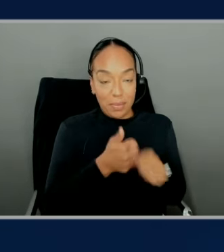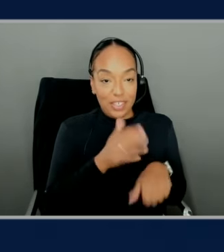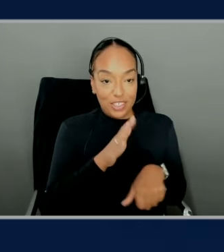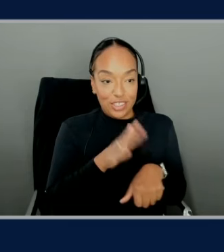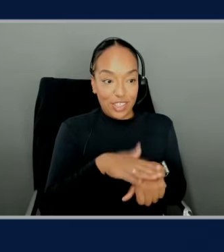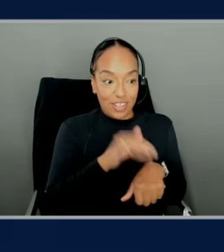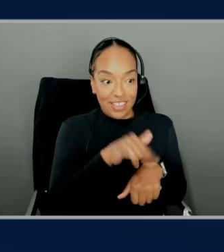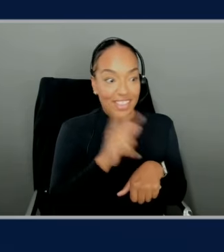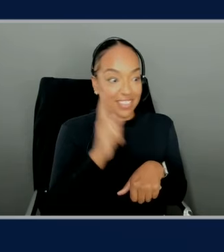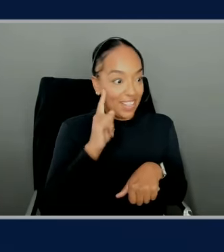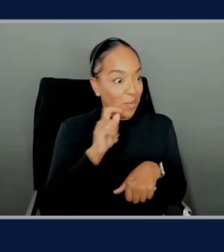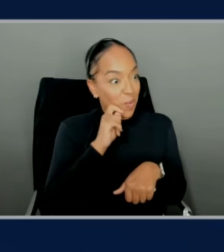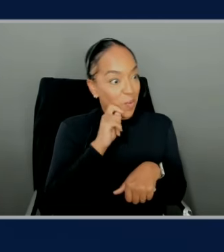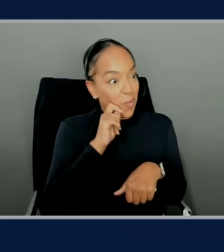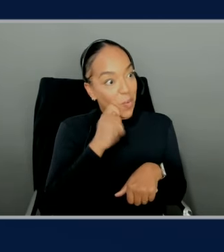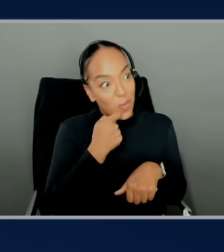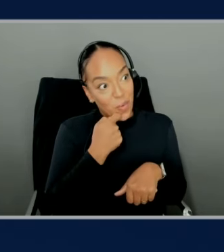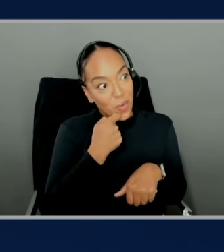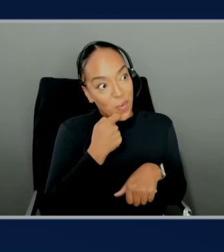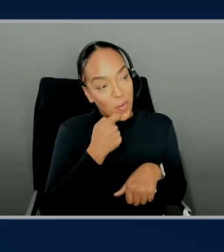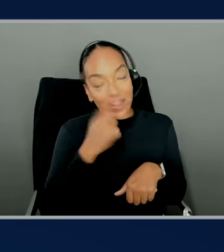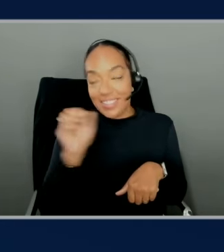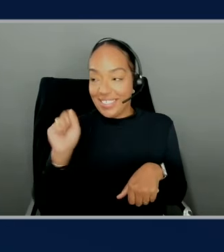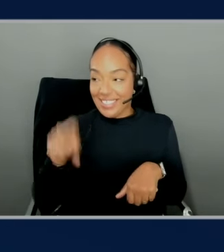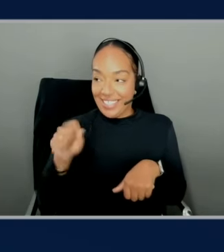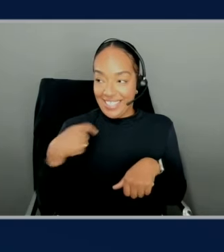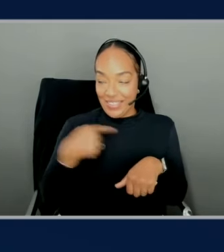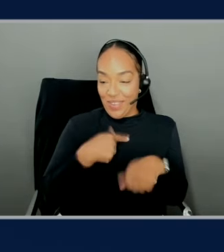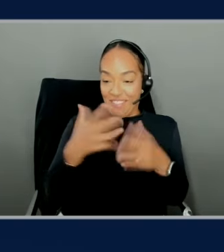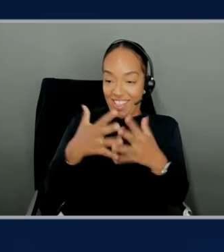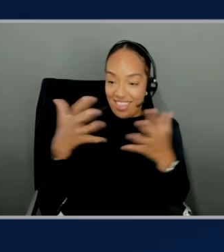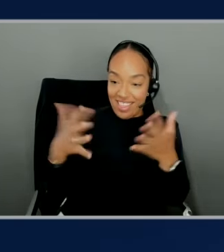cool. We do have a lot to learn.